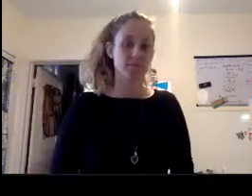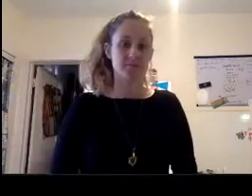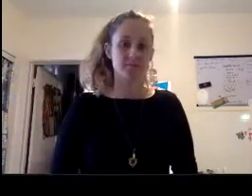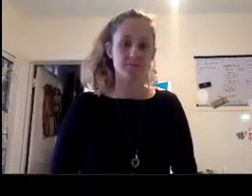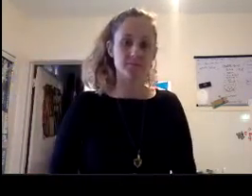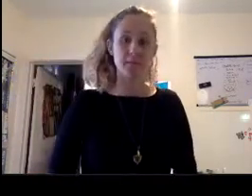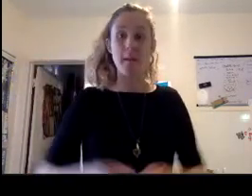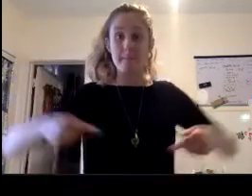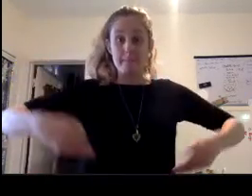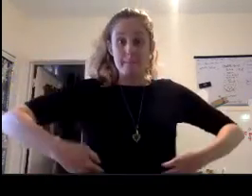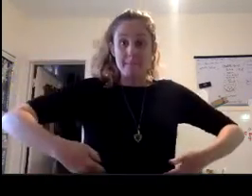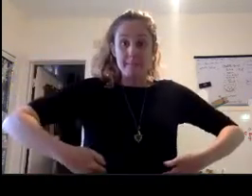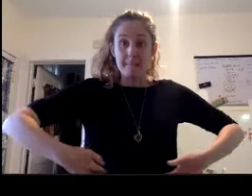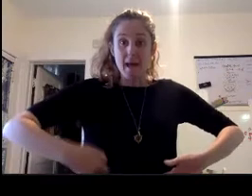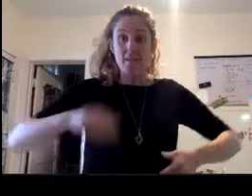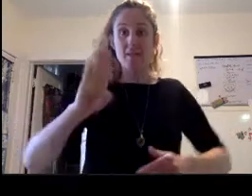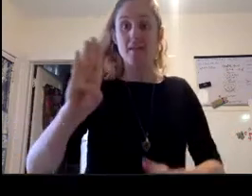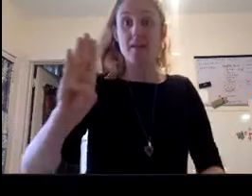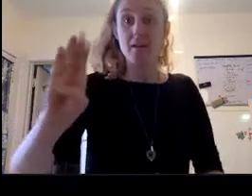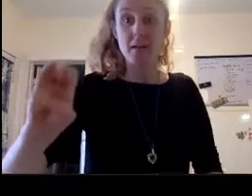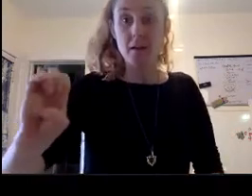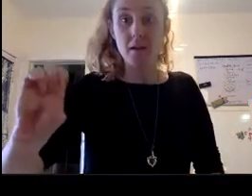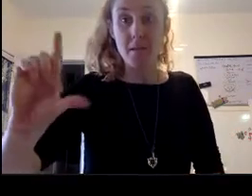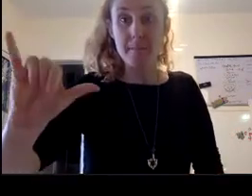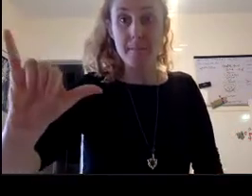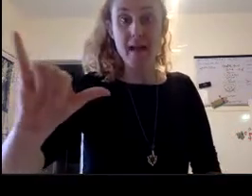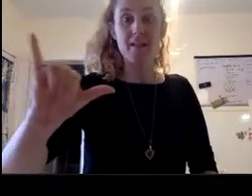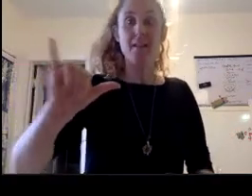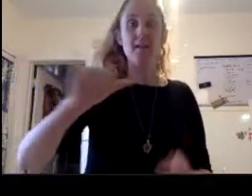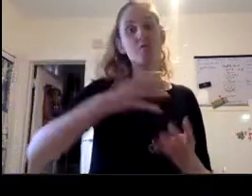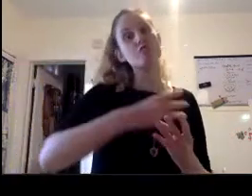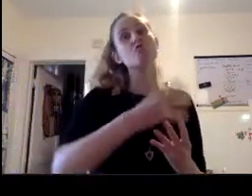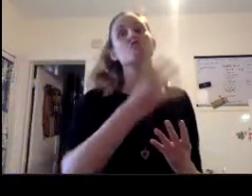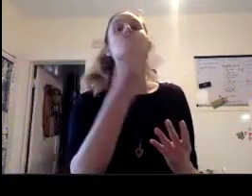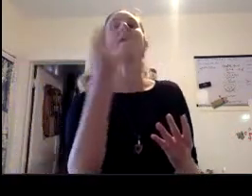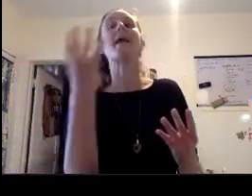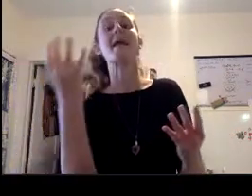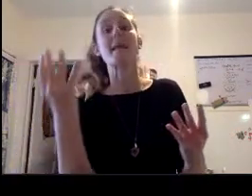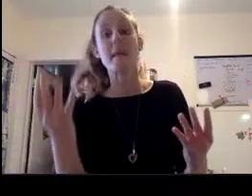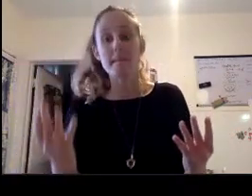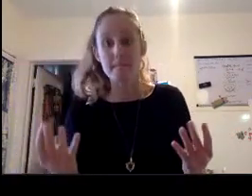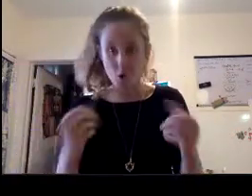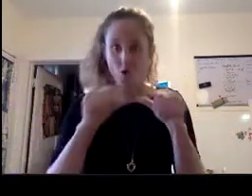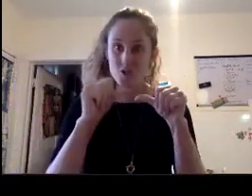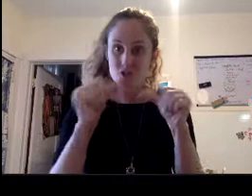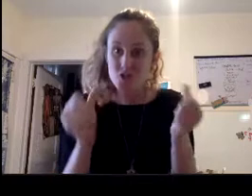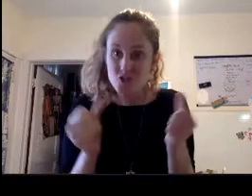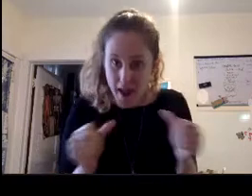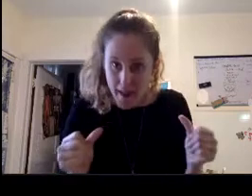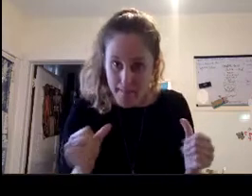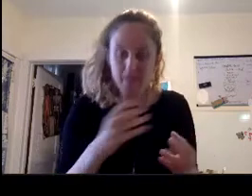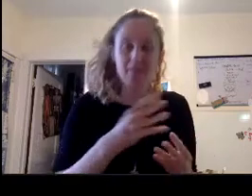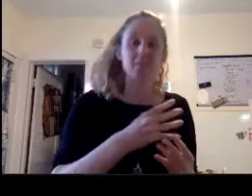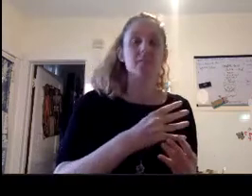its belly. And I'm going to make my belly a rainbow. And then for the next shape, I'm just going to